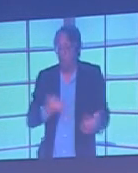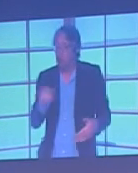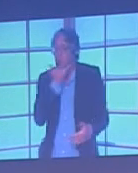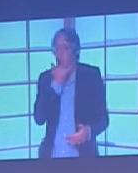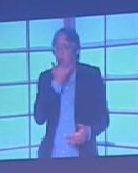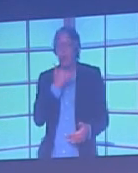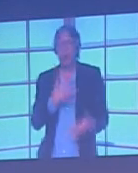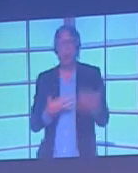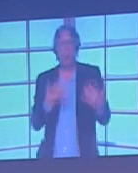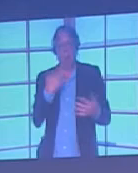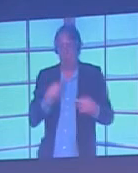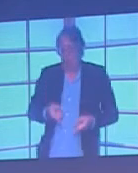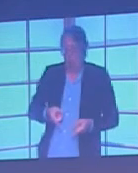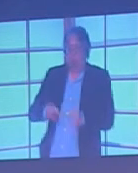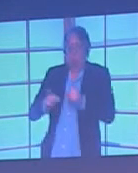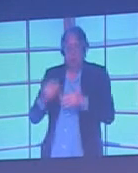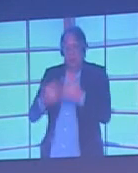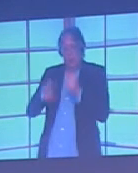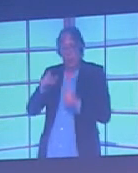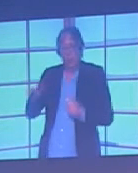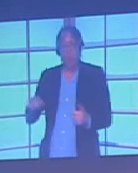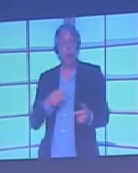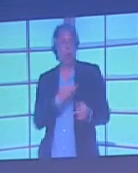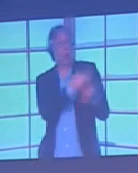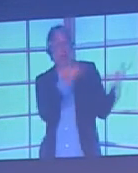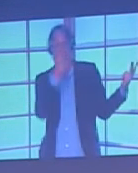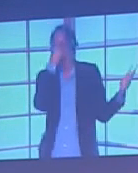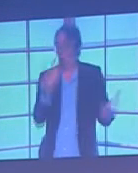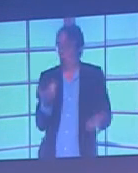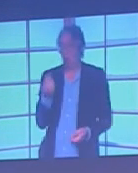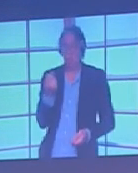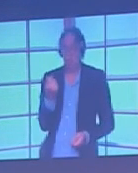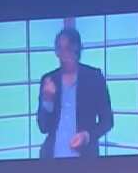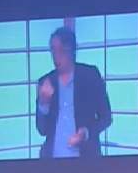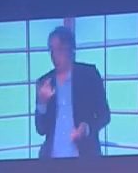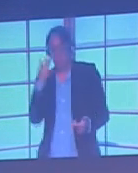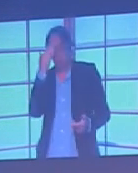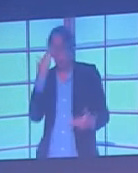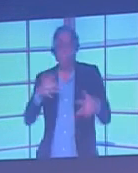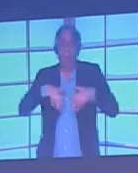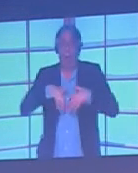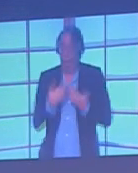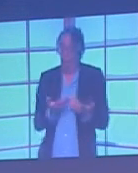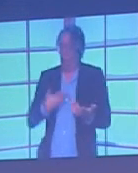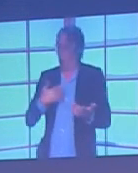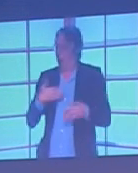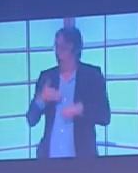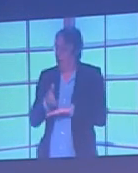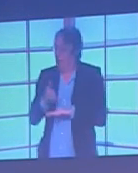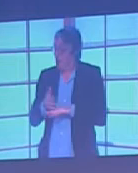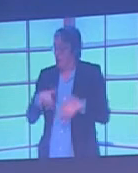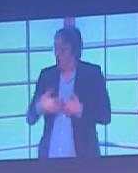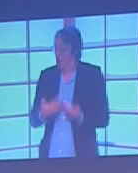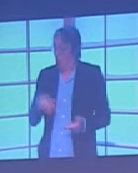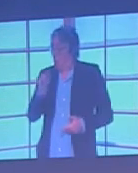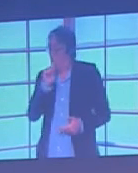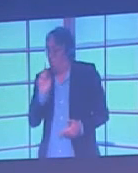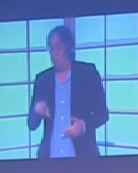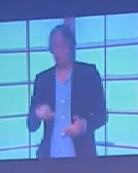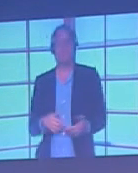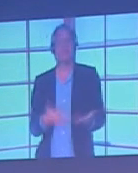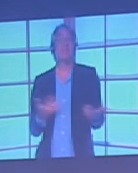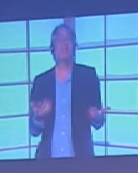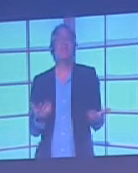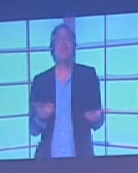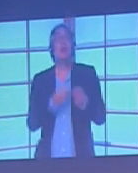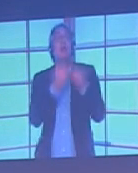may offend disabled people. They're worried it's going to cost money. They're not sure how to go about it. And the human nature often is